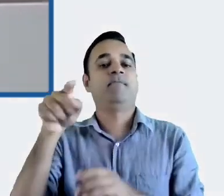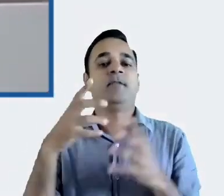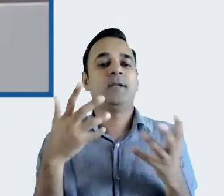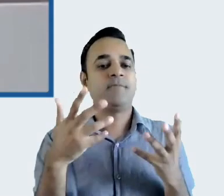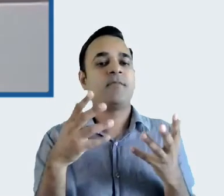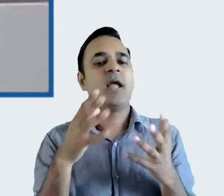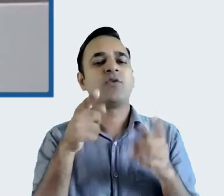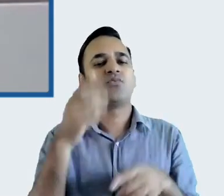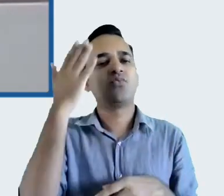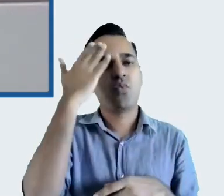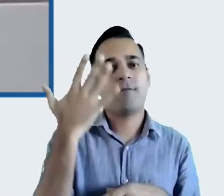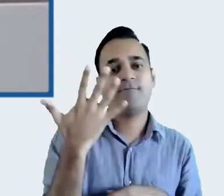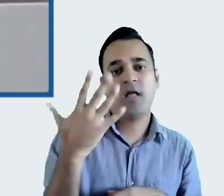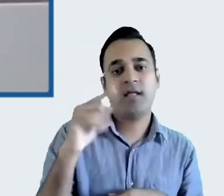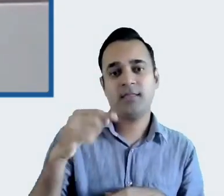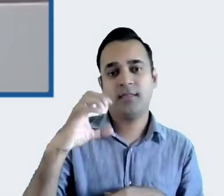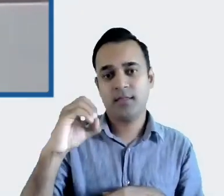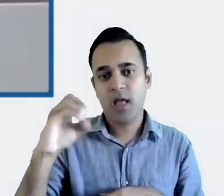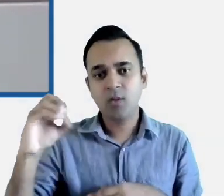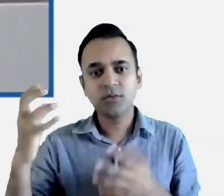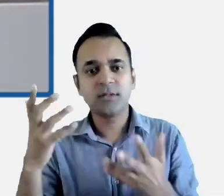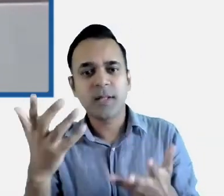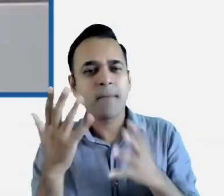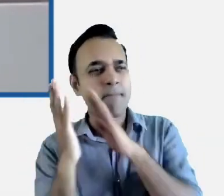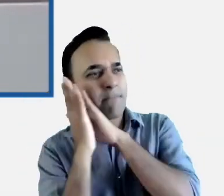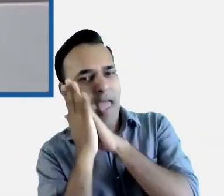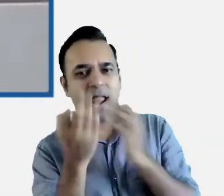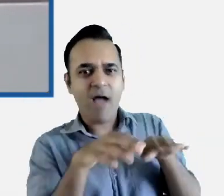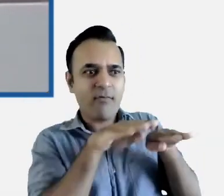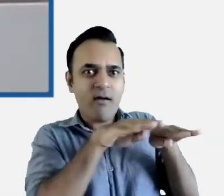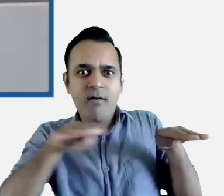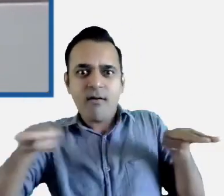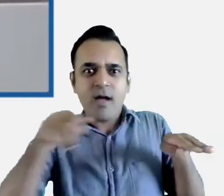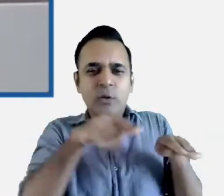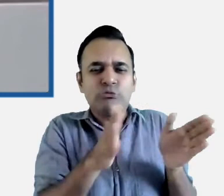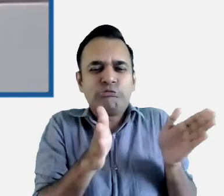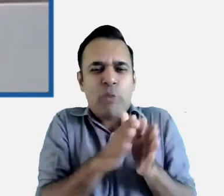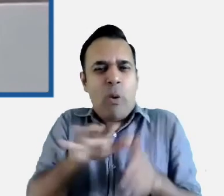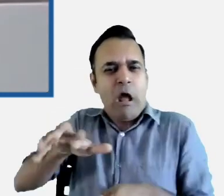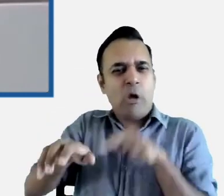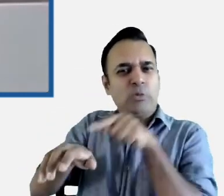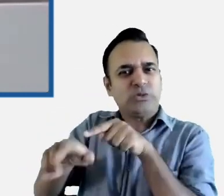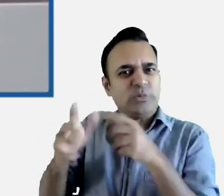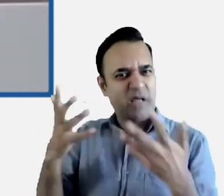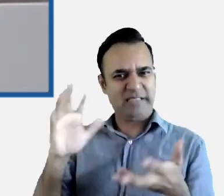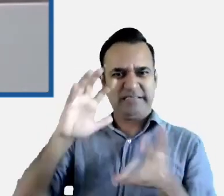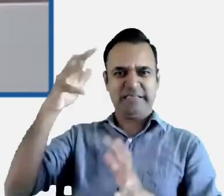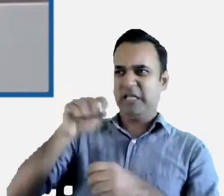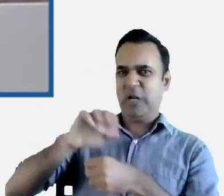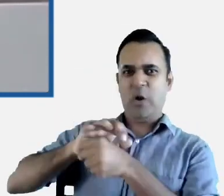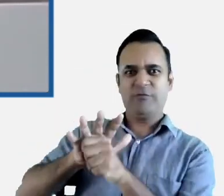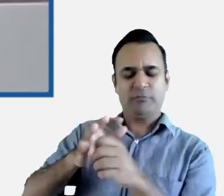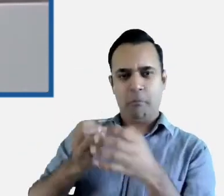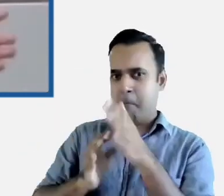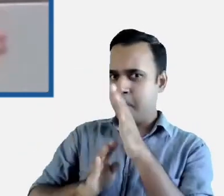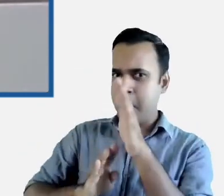need to increase your bed capacity by another 1,000 or 1,500. To have had 6.5 may have been excess capacity, which